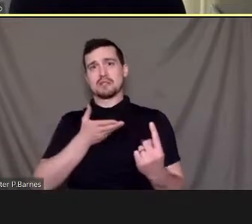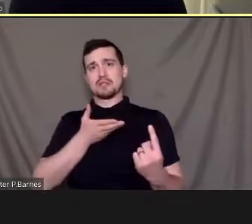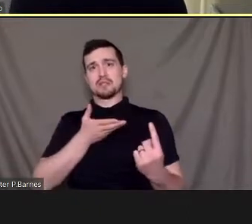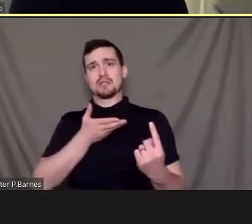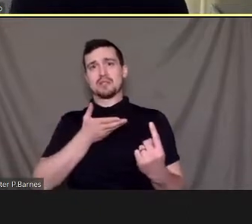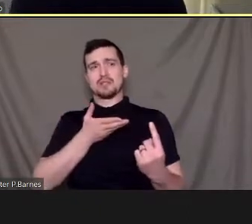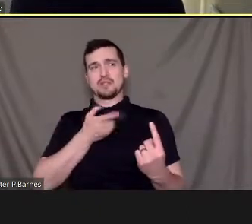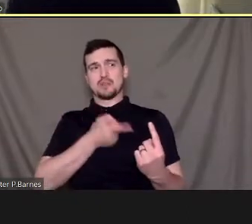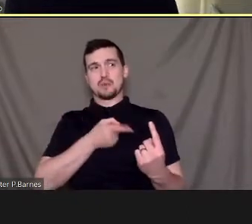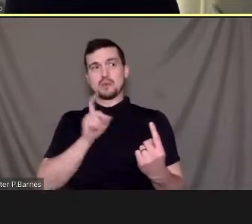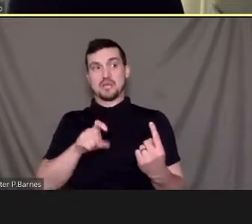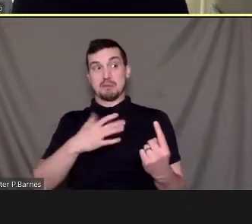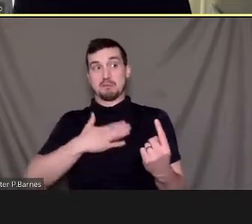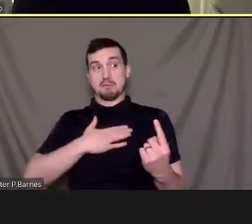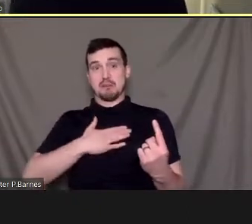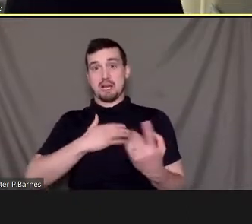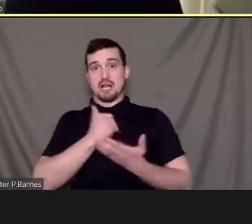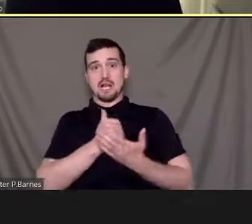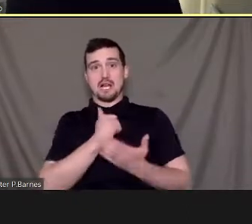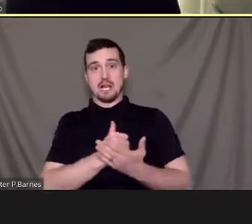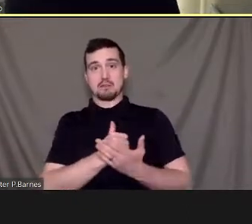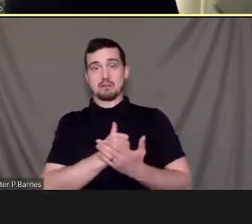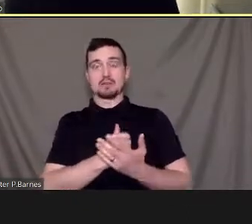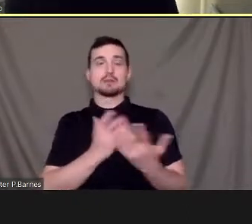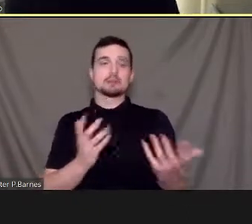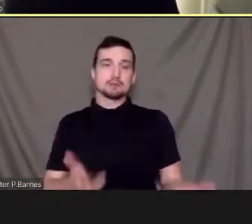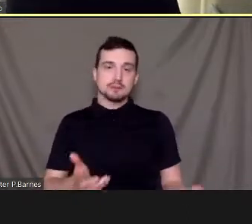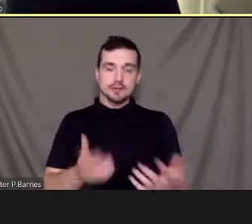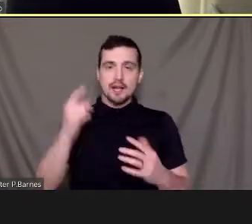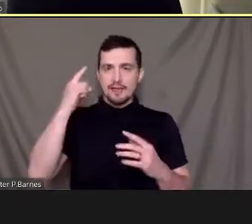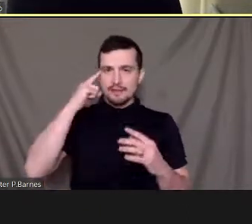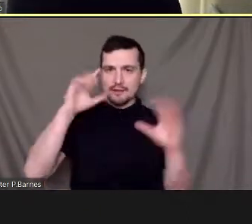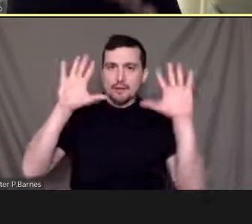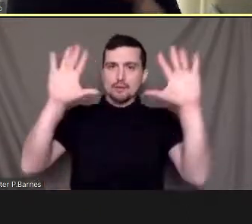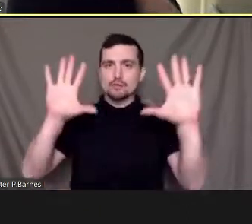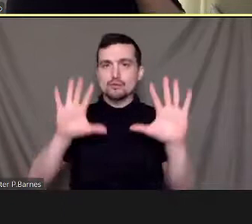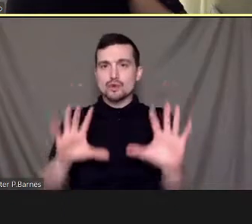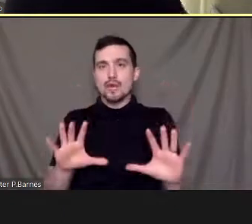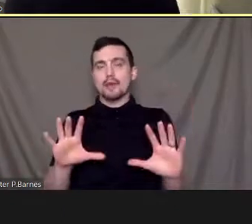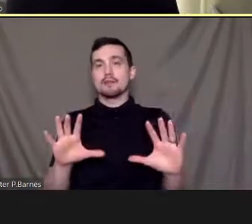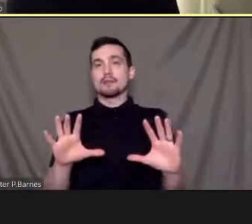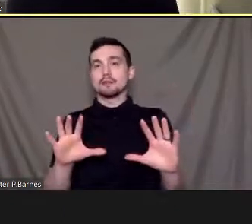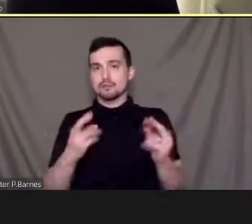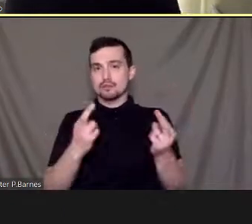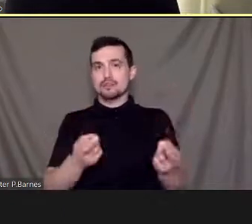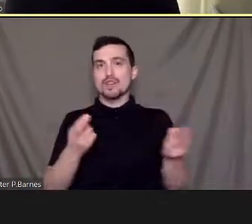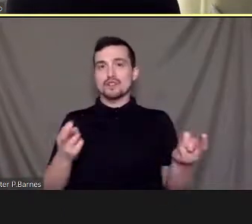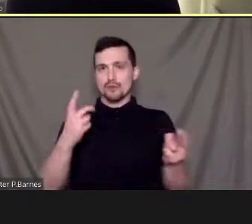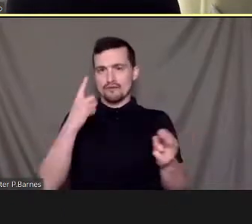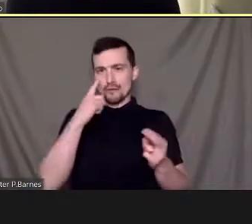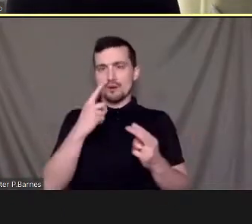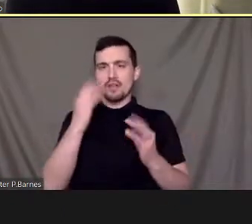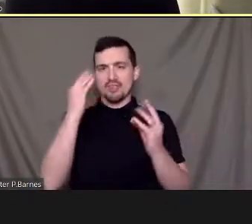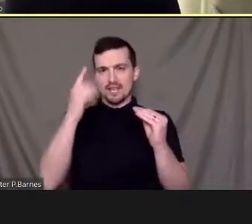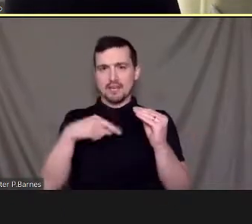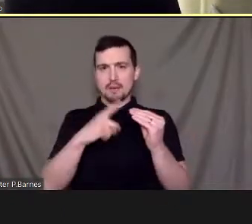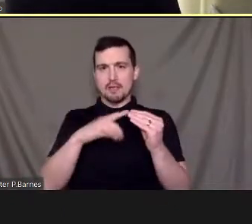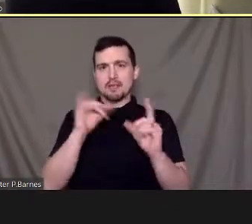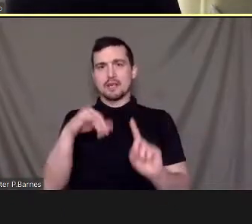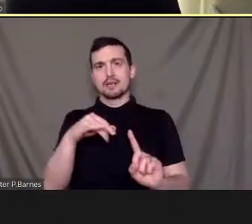help. And I think a really great resource for thinking through this